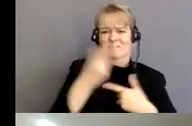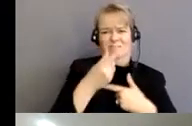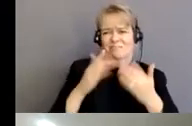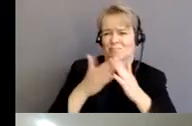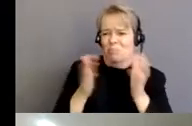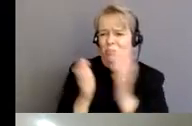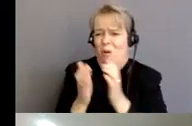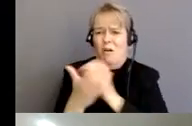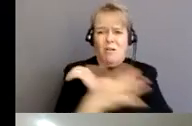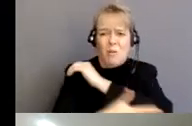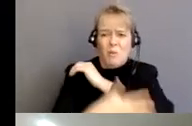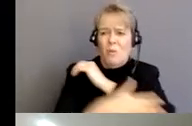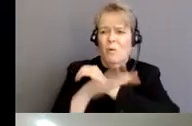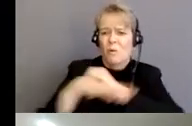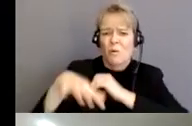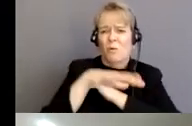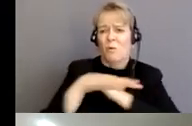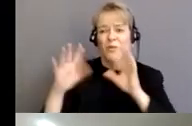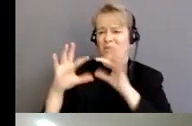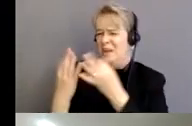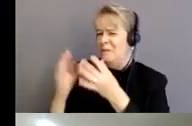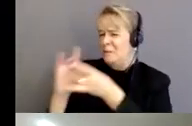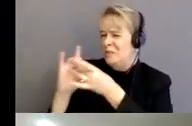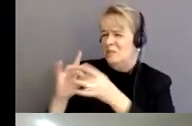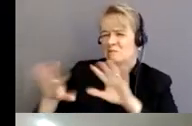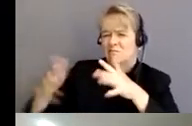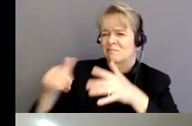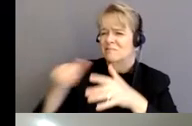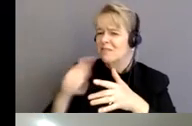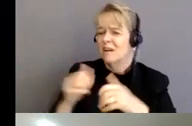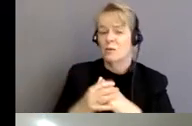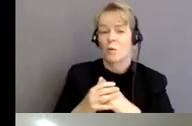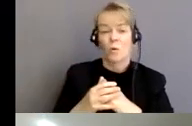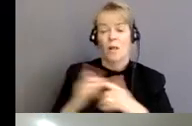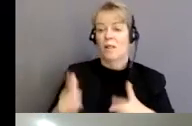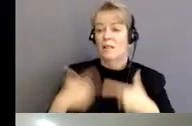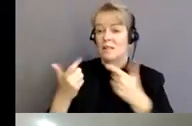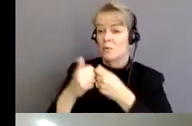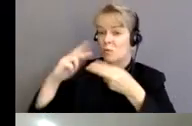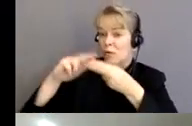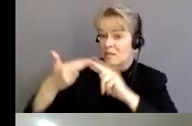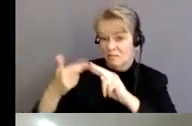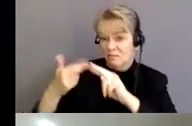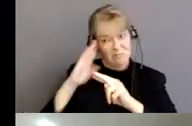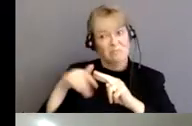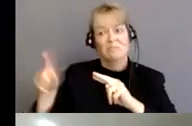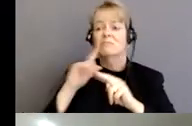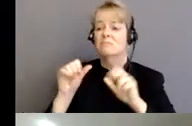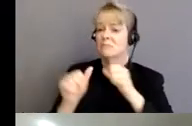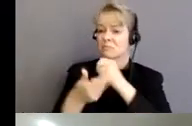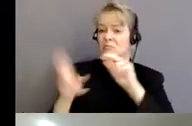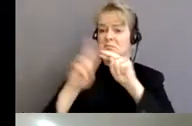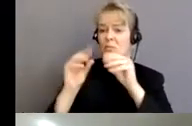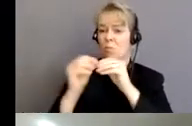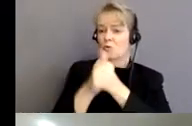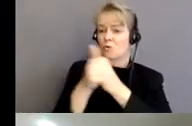situation may not be as healthy as others. Living with a relative puts people at risk, where someone is taking advantage of the living